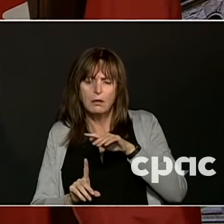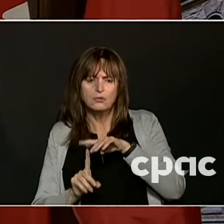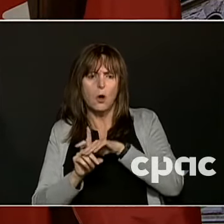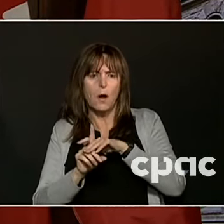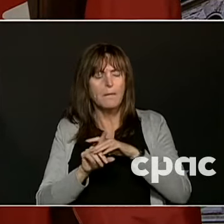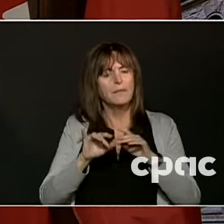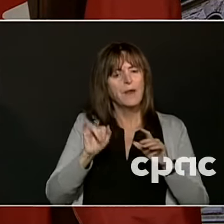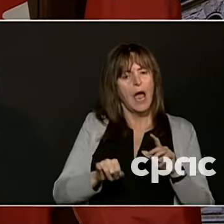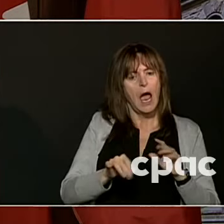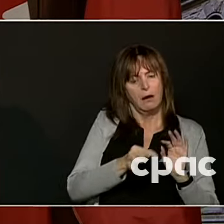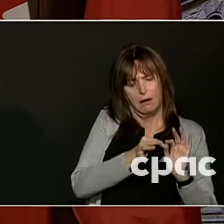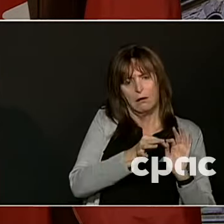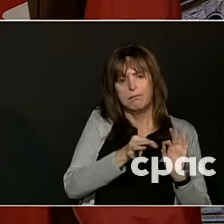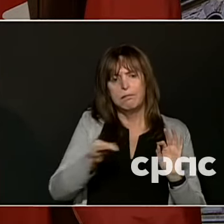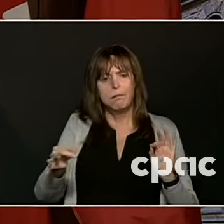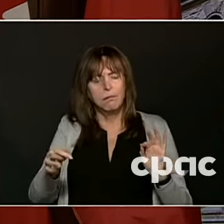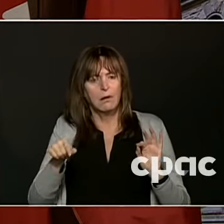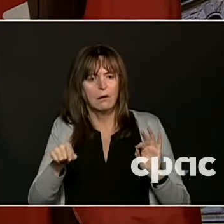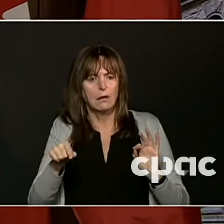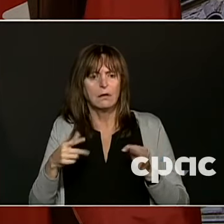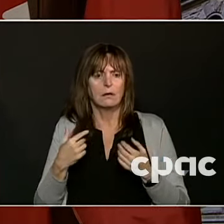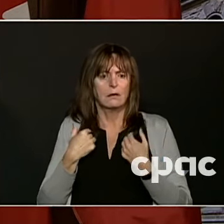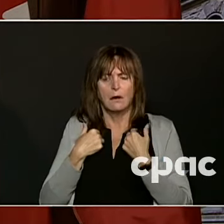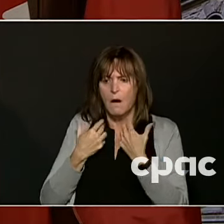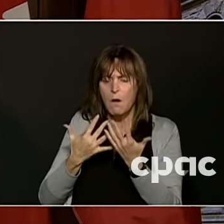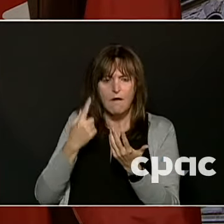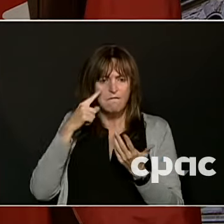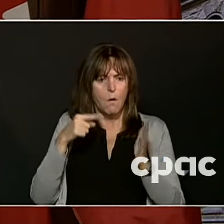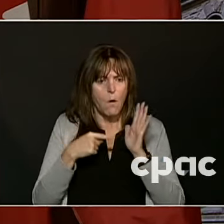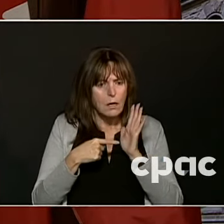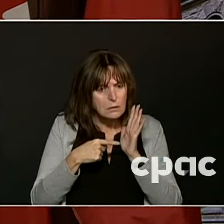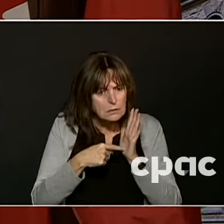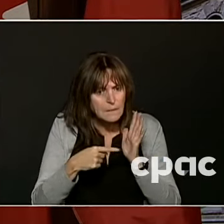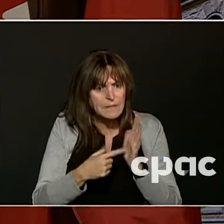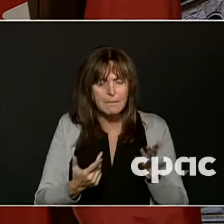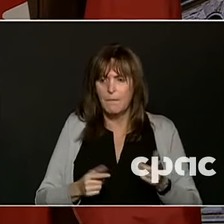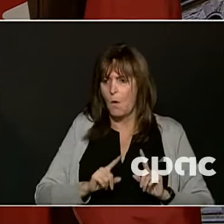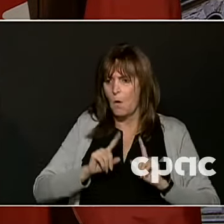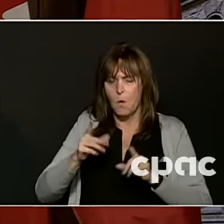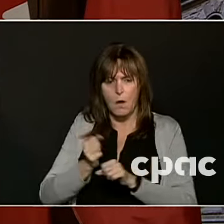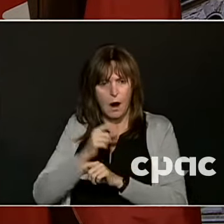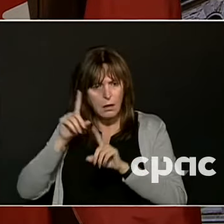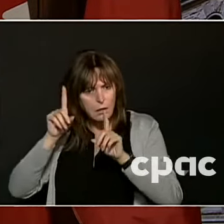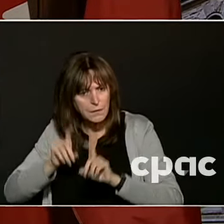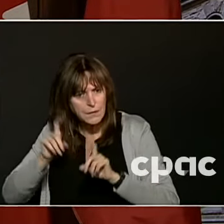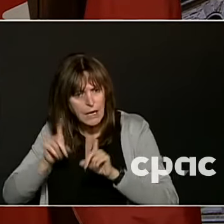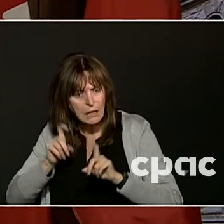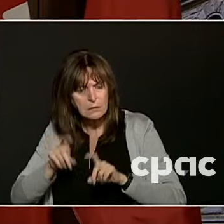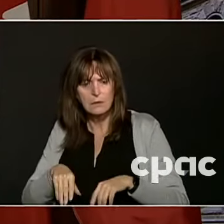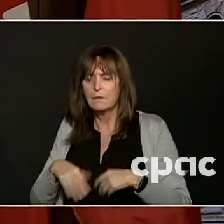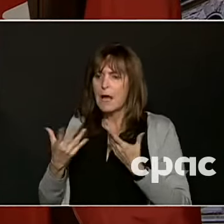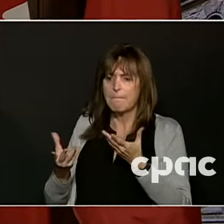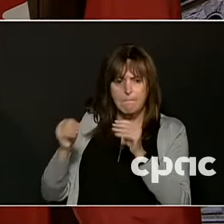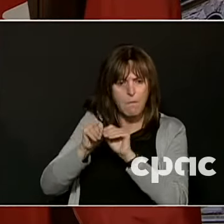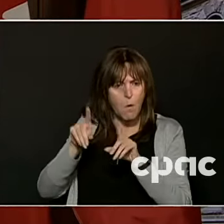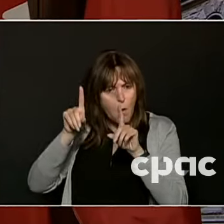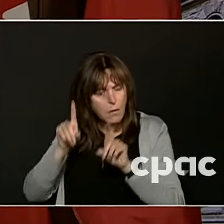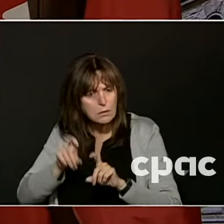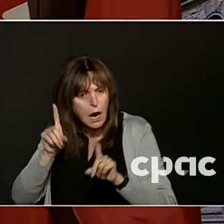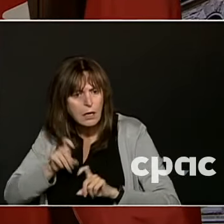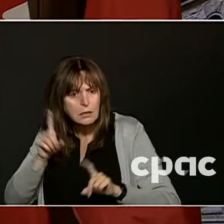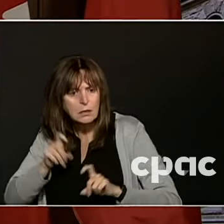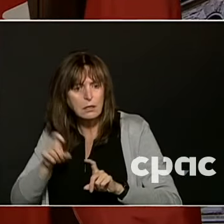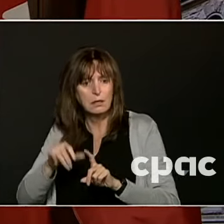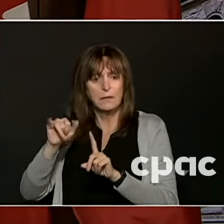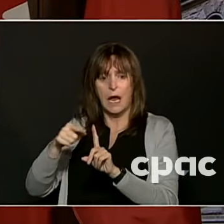or the receipt of a positive test from a contact that then leads to further testing. Wastewater testing is a way